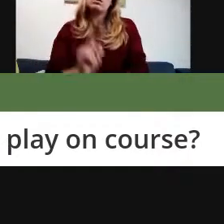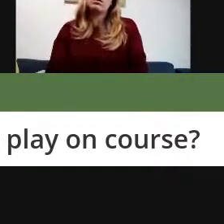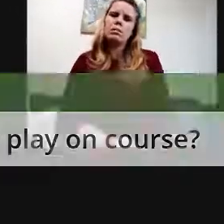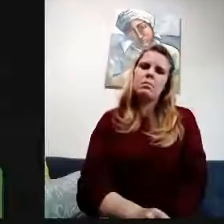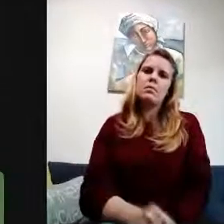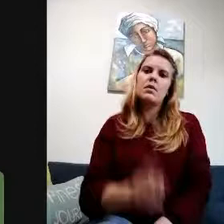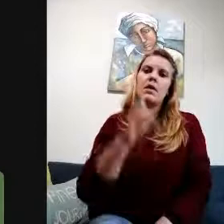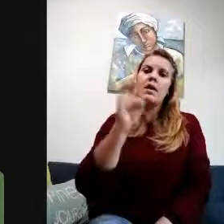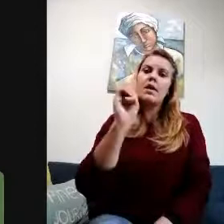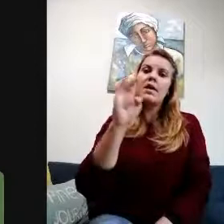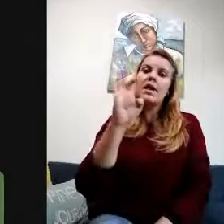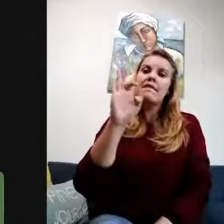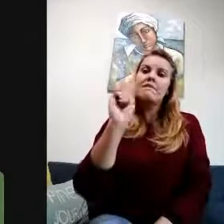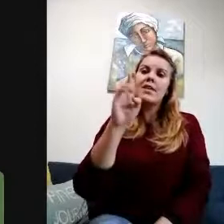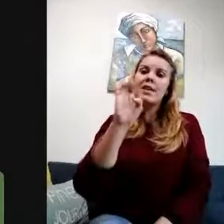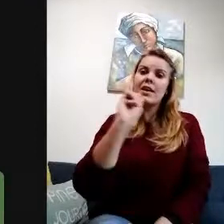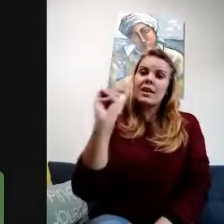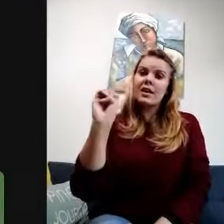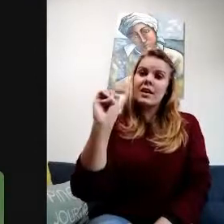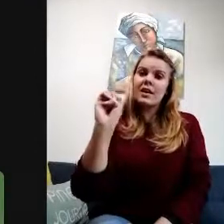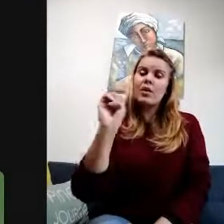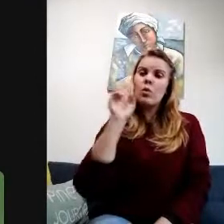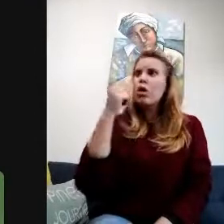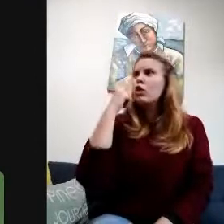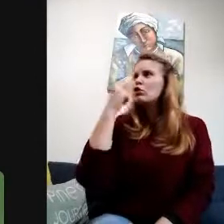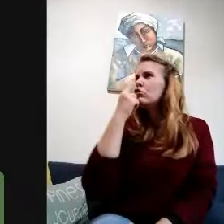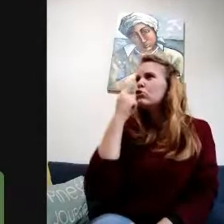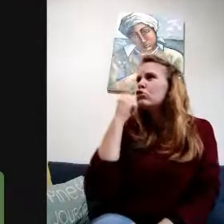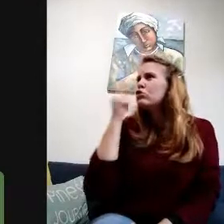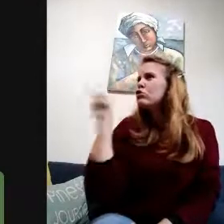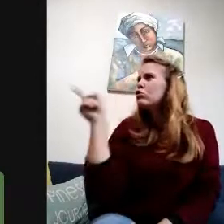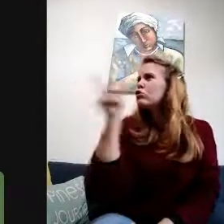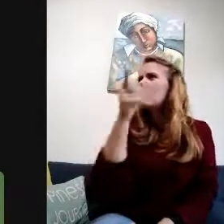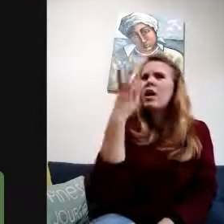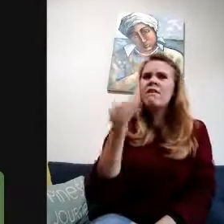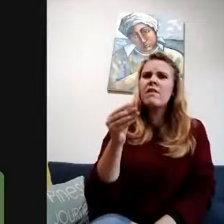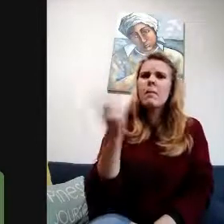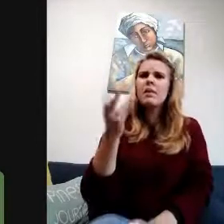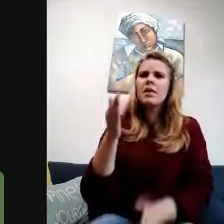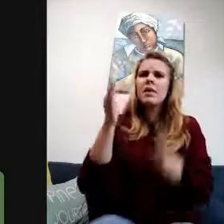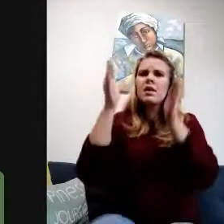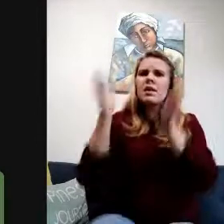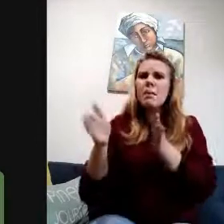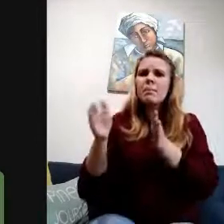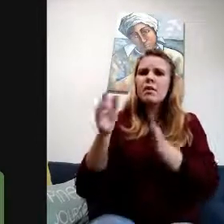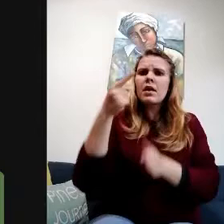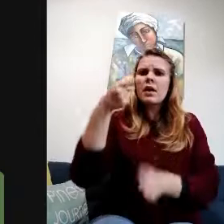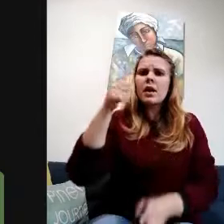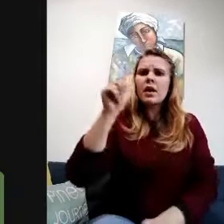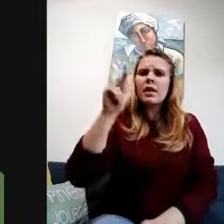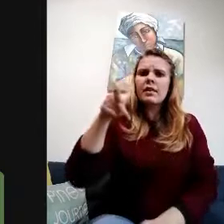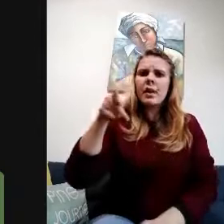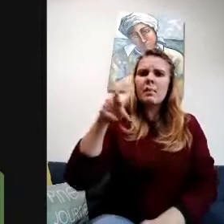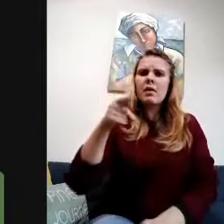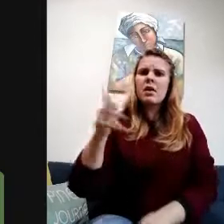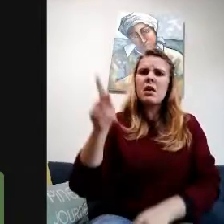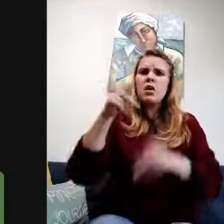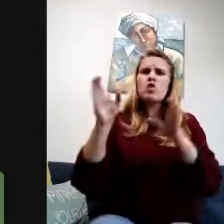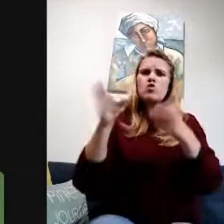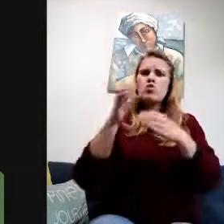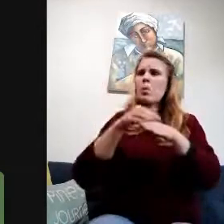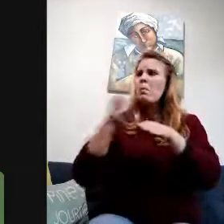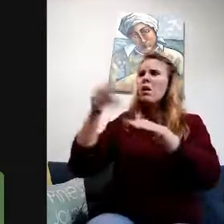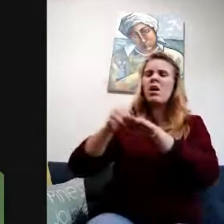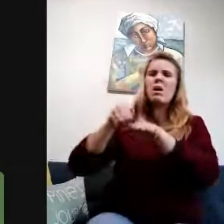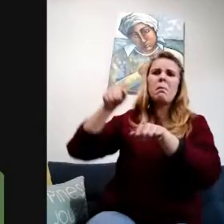we look for gaps in the field. As soon as a gap develops, there's a group that's fallen behind, and you have to